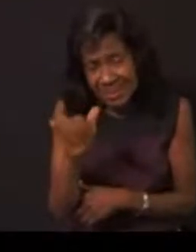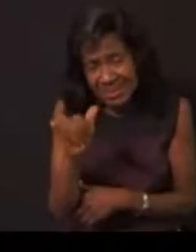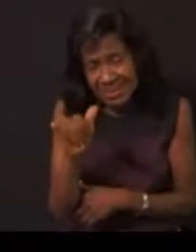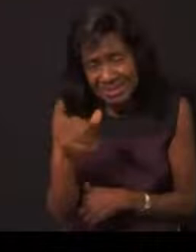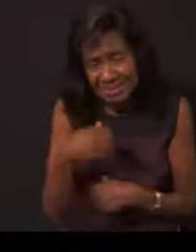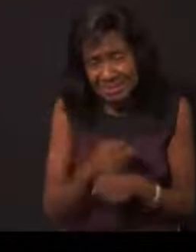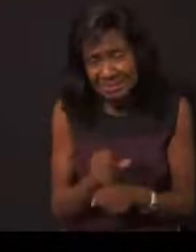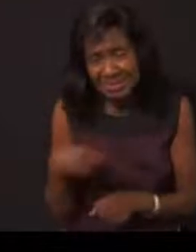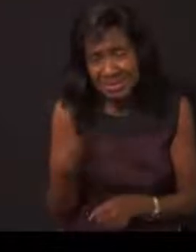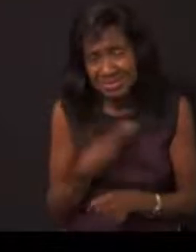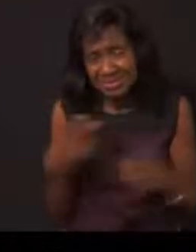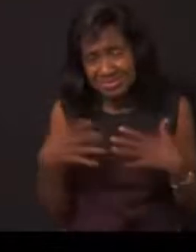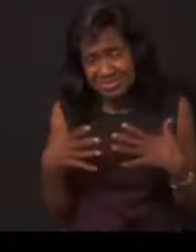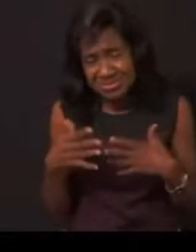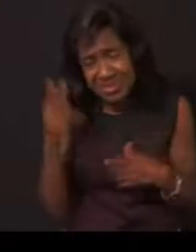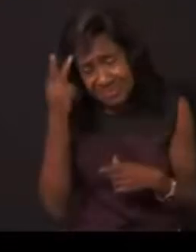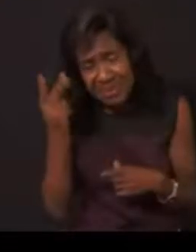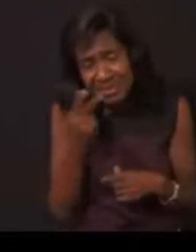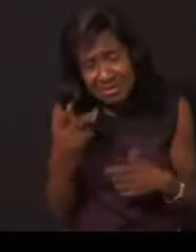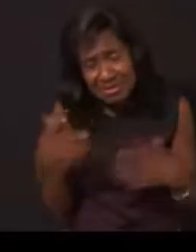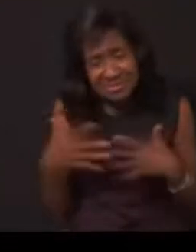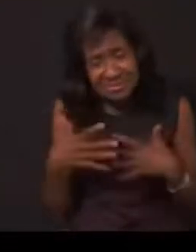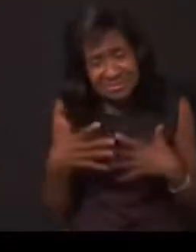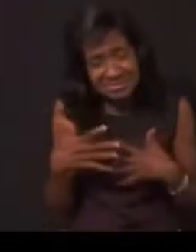who care about,